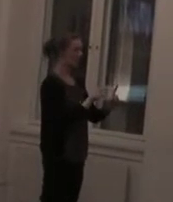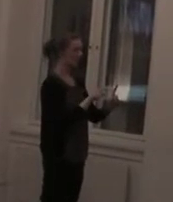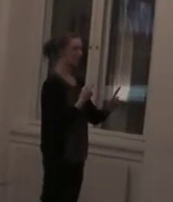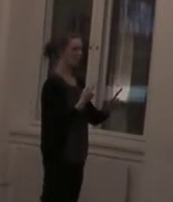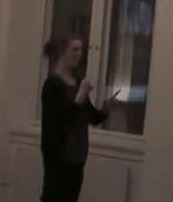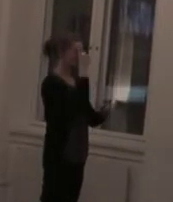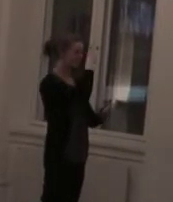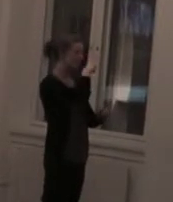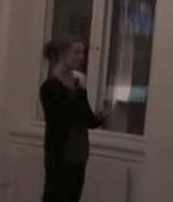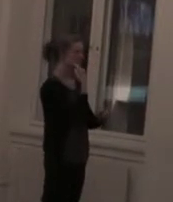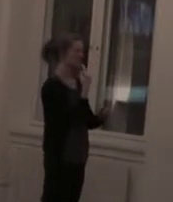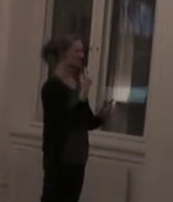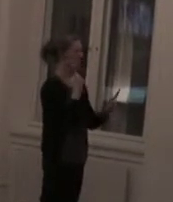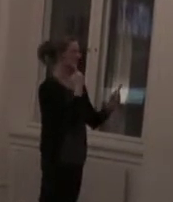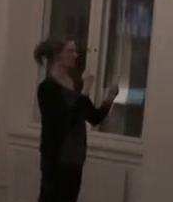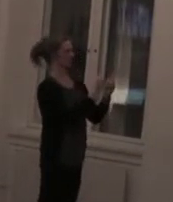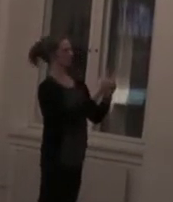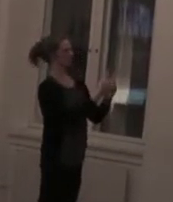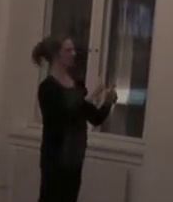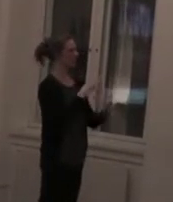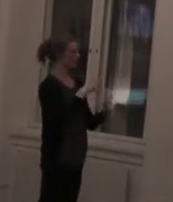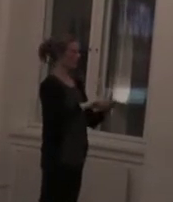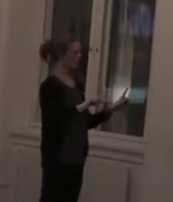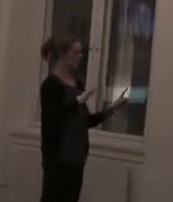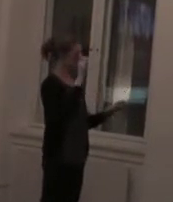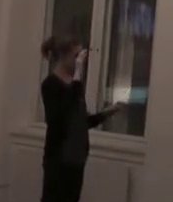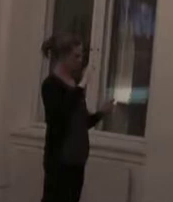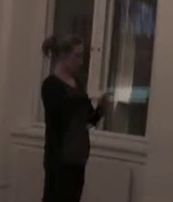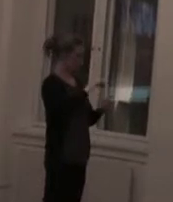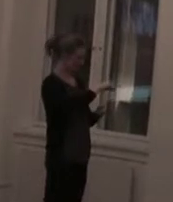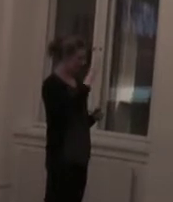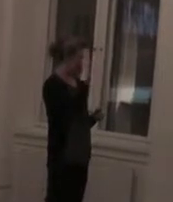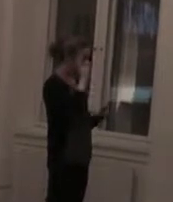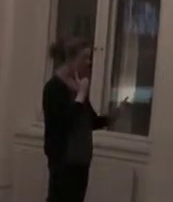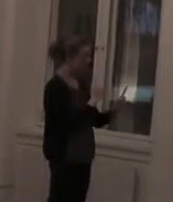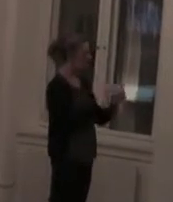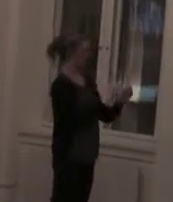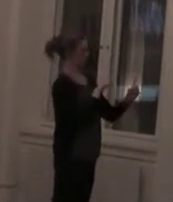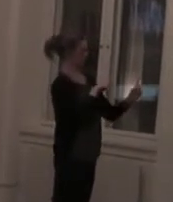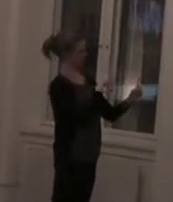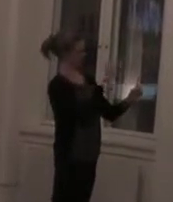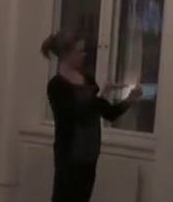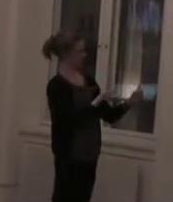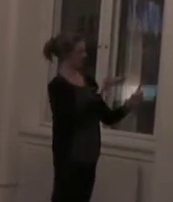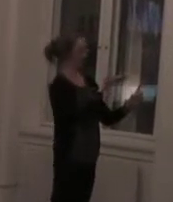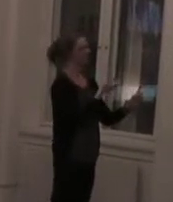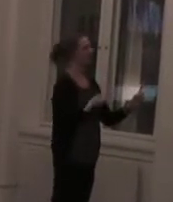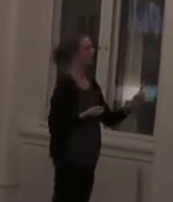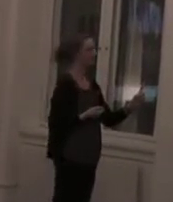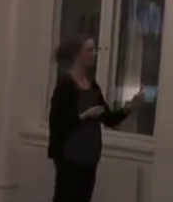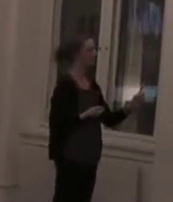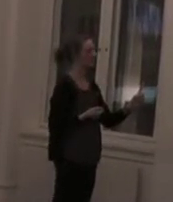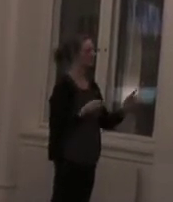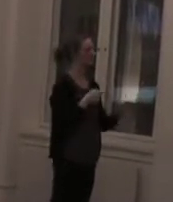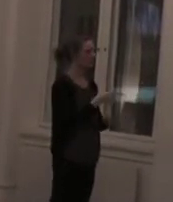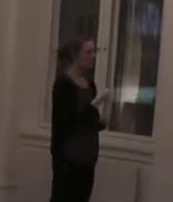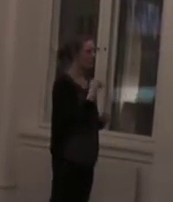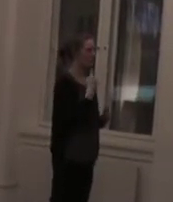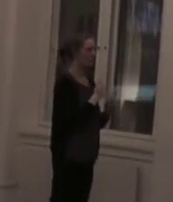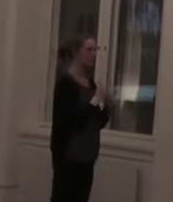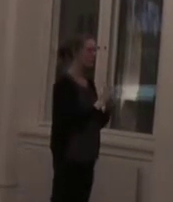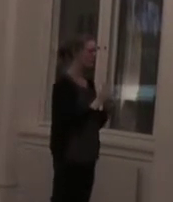human face to the queer community in Iraq, because everyone thinks it's this foreign concept, like what